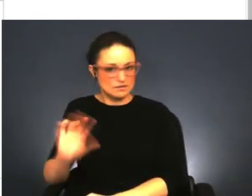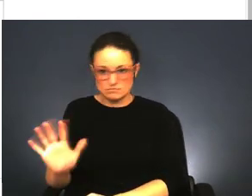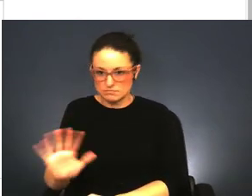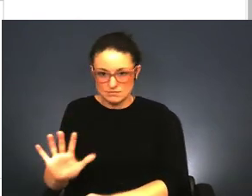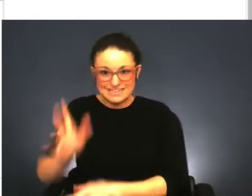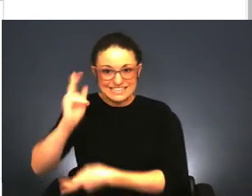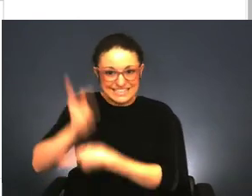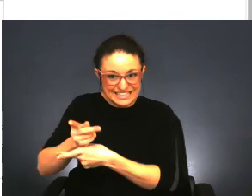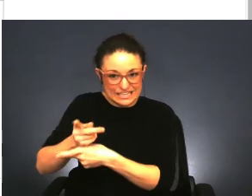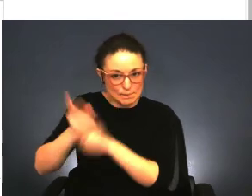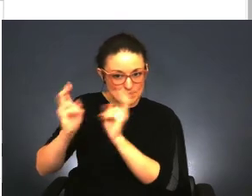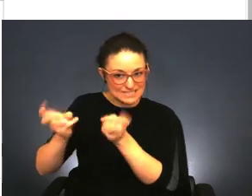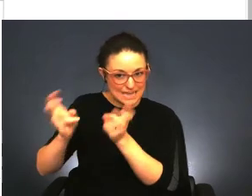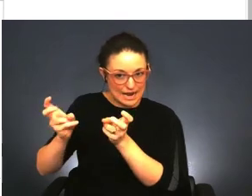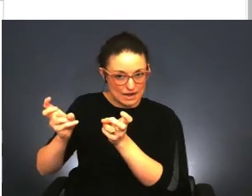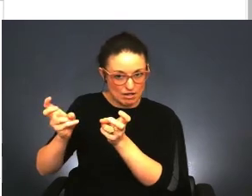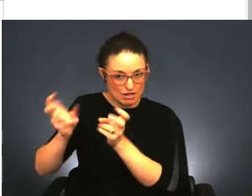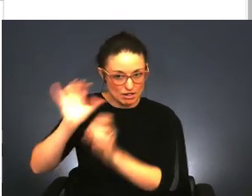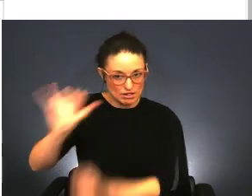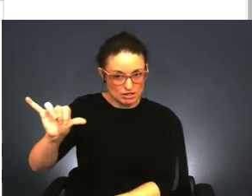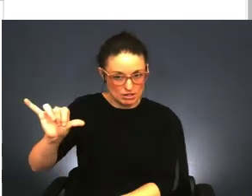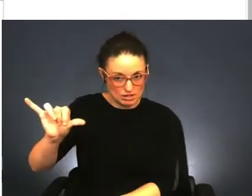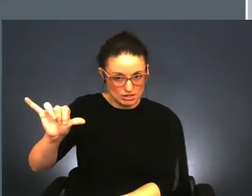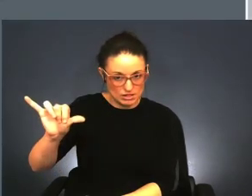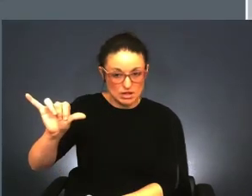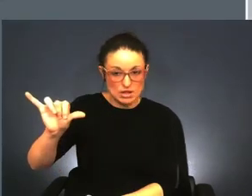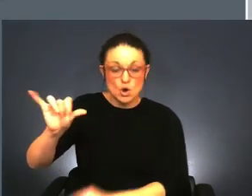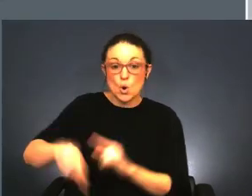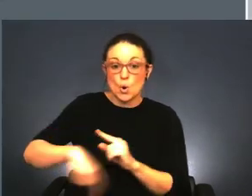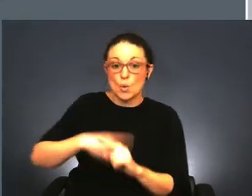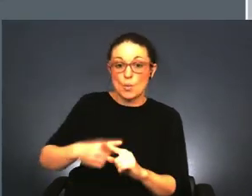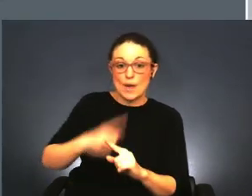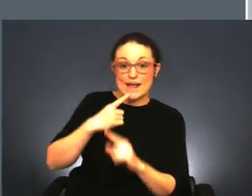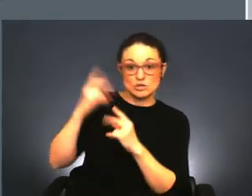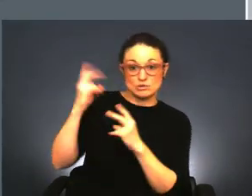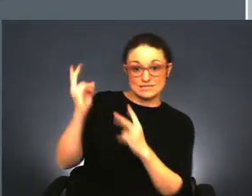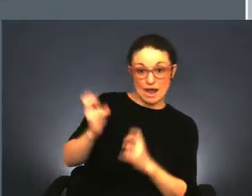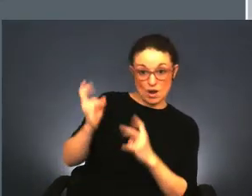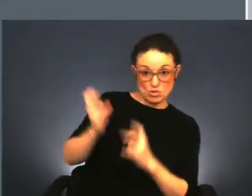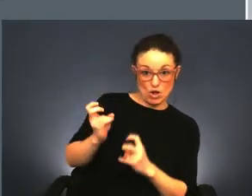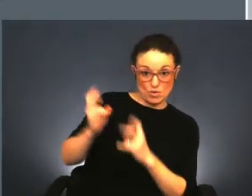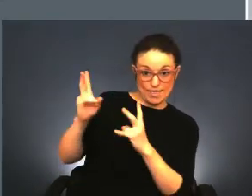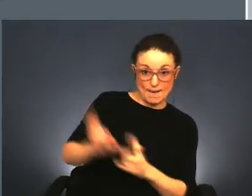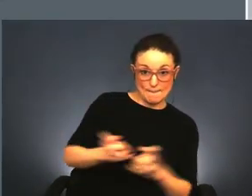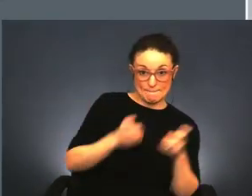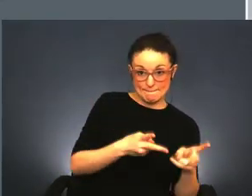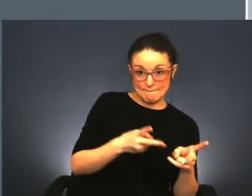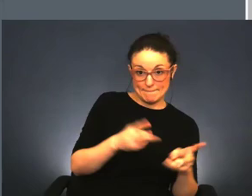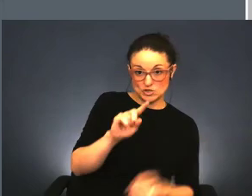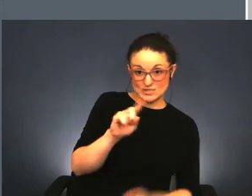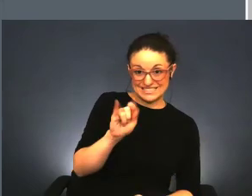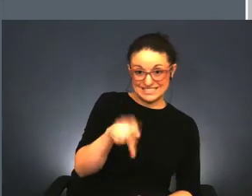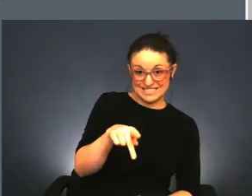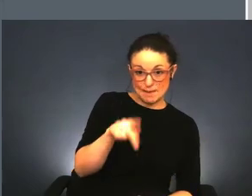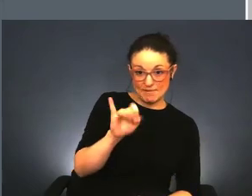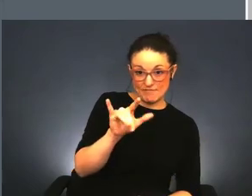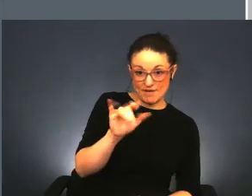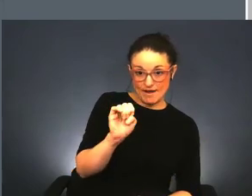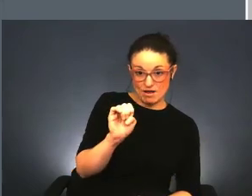title that Canvas gives you, because once you download them into a zip file that you can then